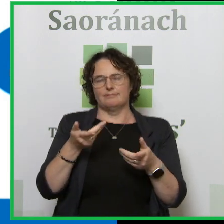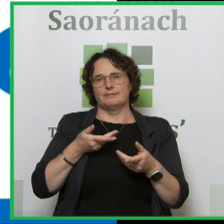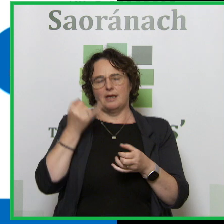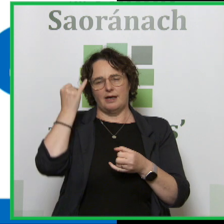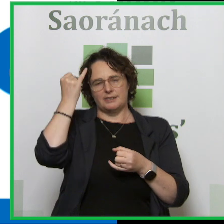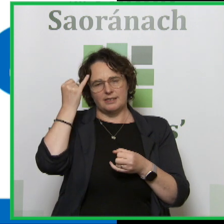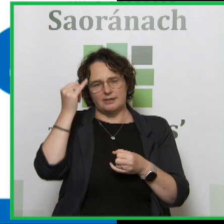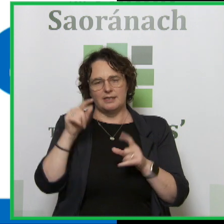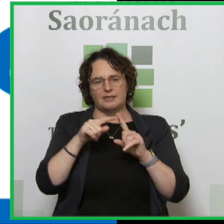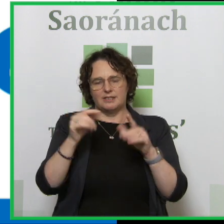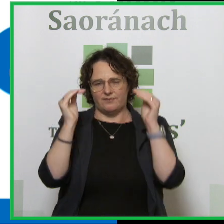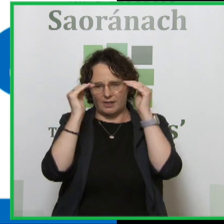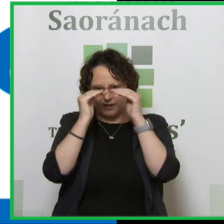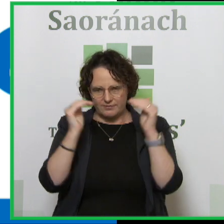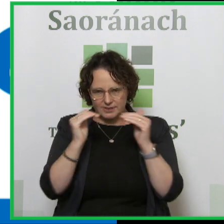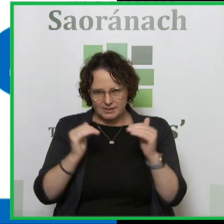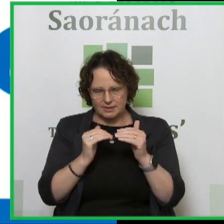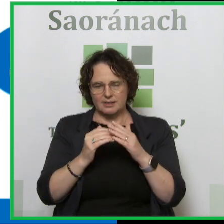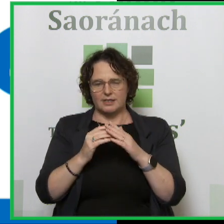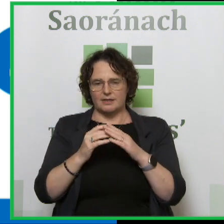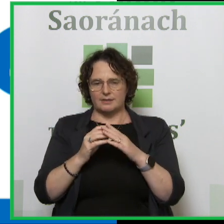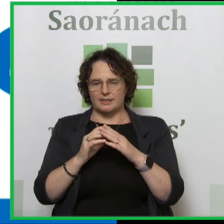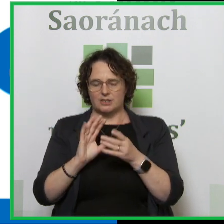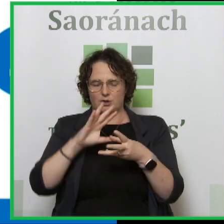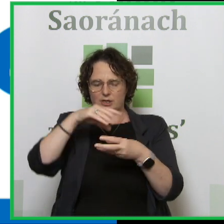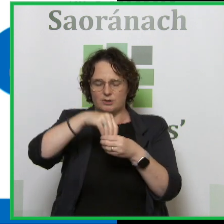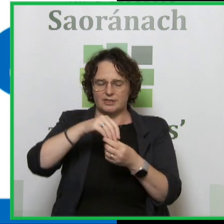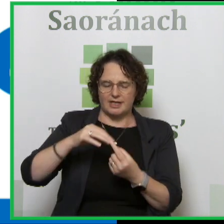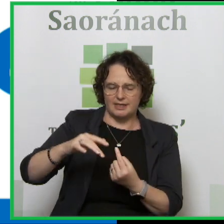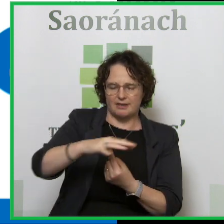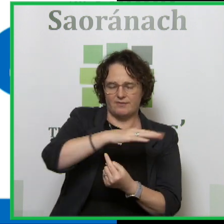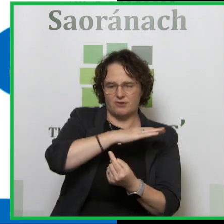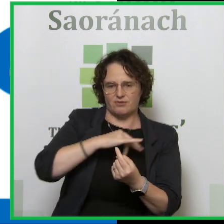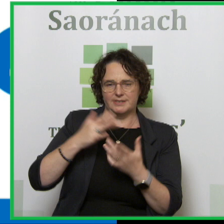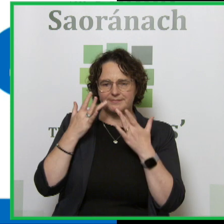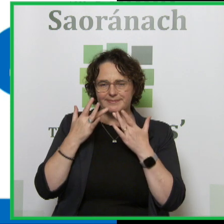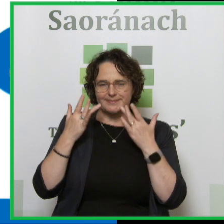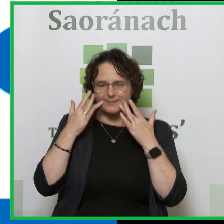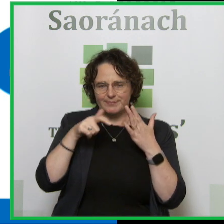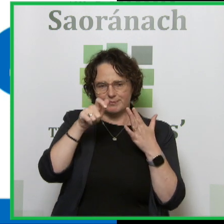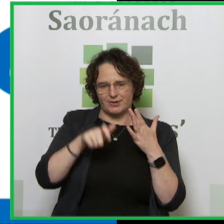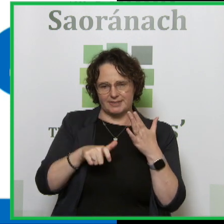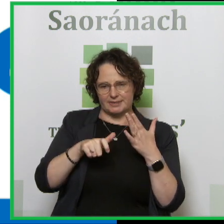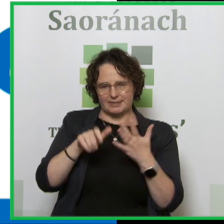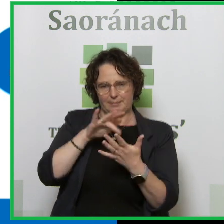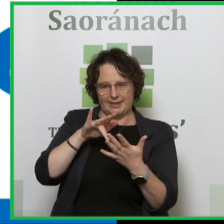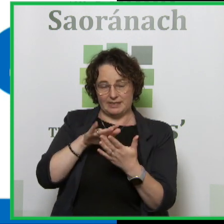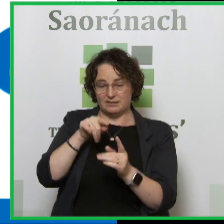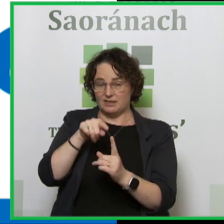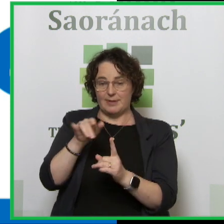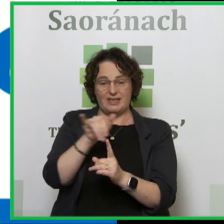different levels and domains that make up the ecosystem that contribute to this happy face in the middle, which is either a staff